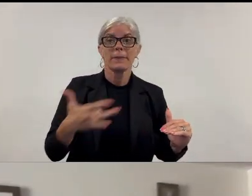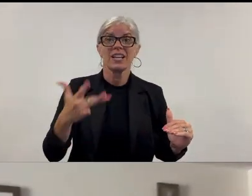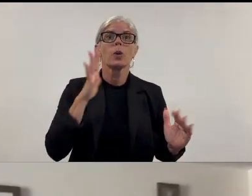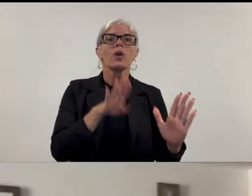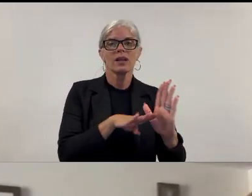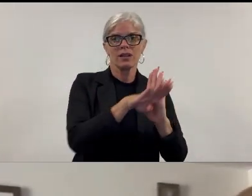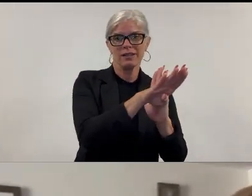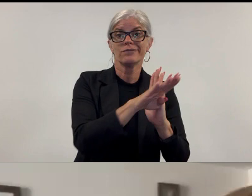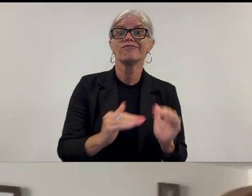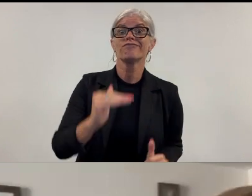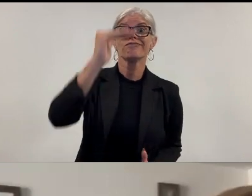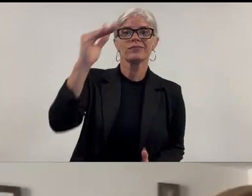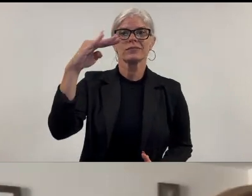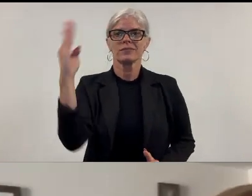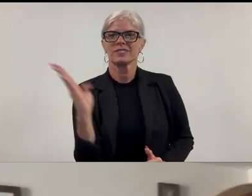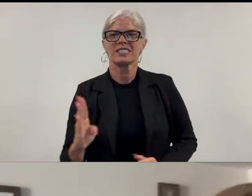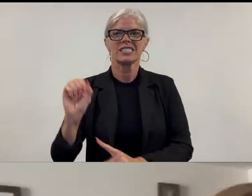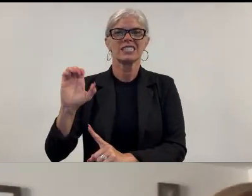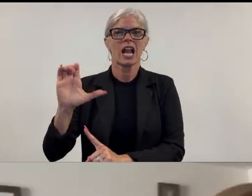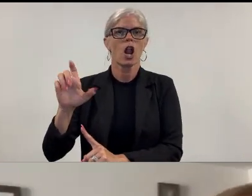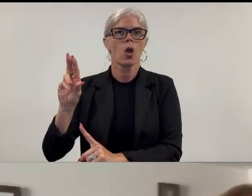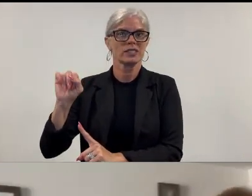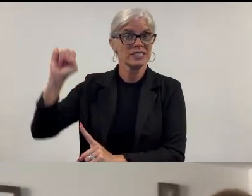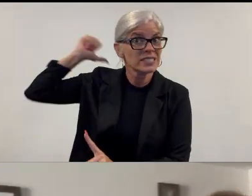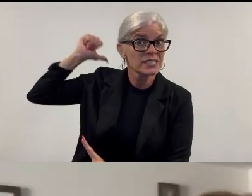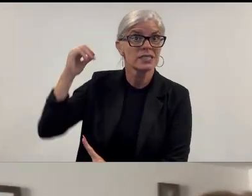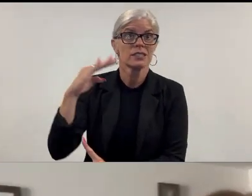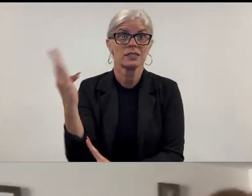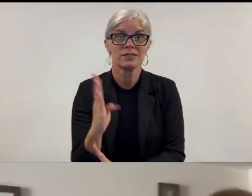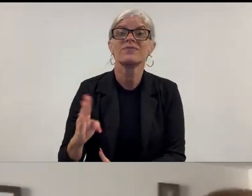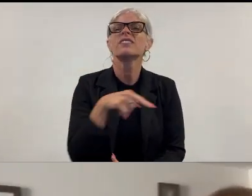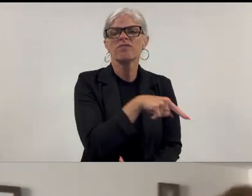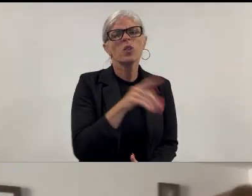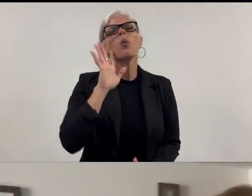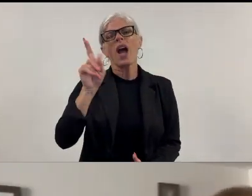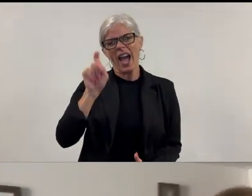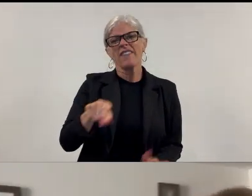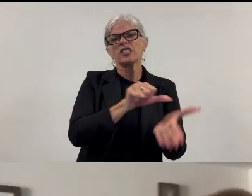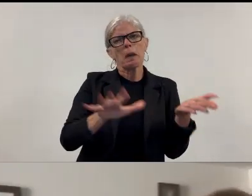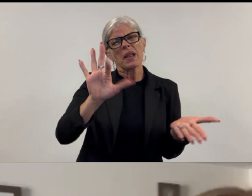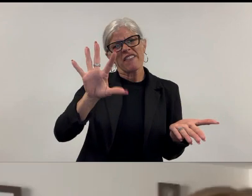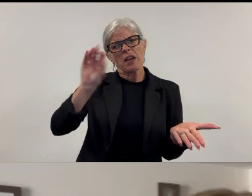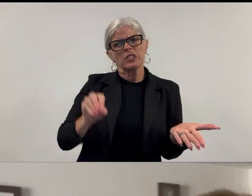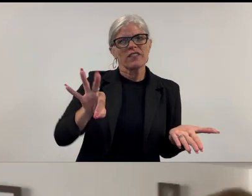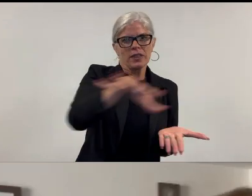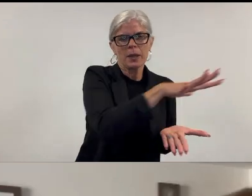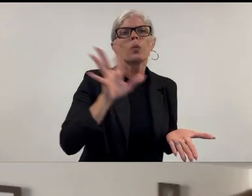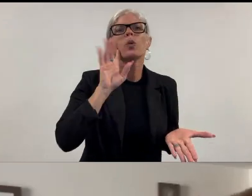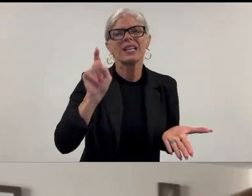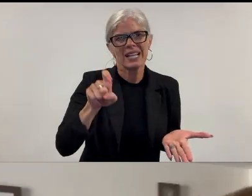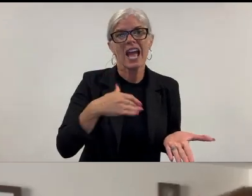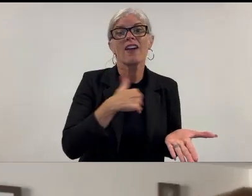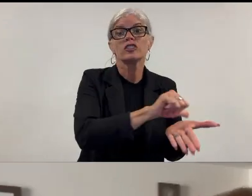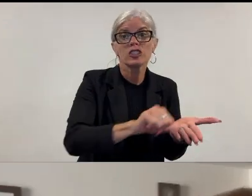complications and comorbidities that are associated with growing. So because they grow, children that are injured early